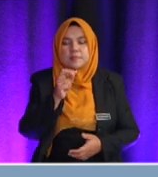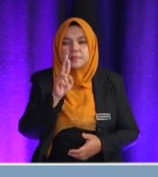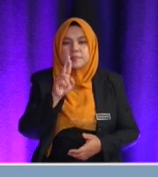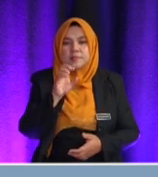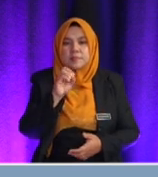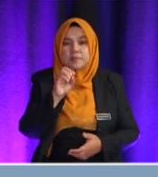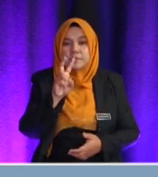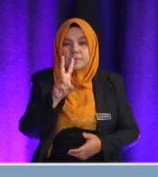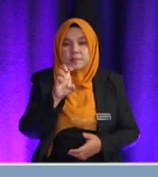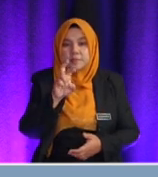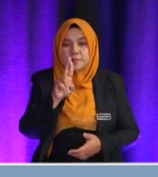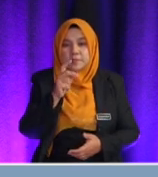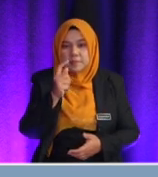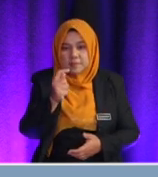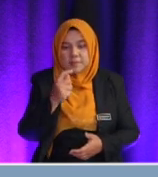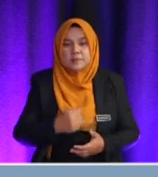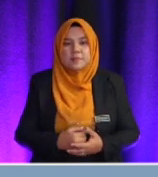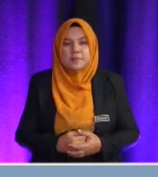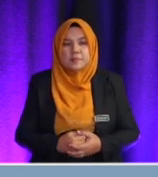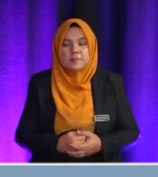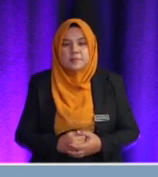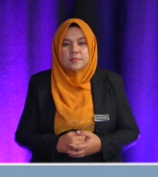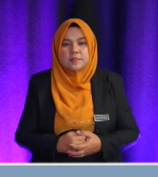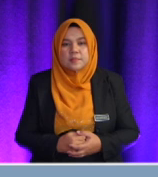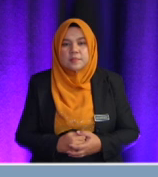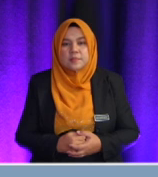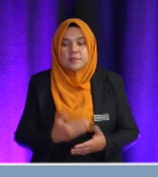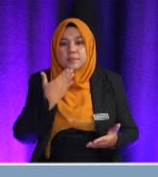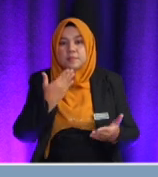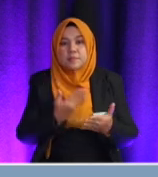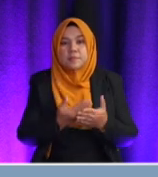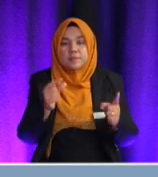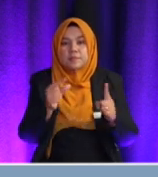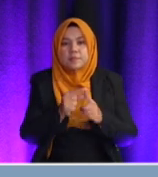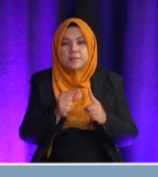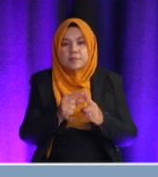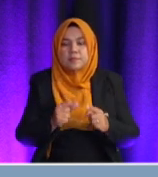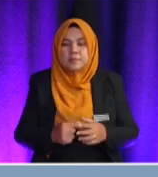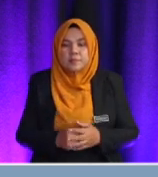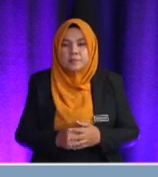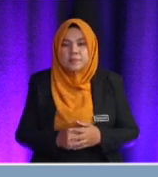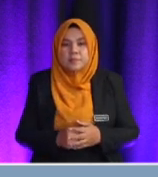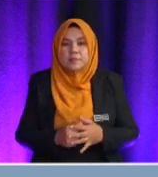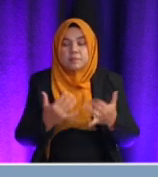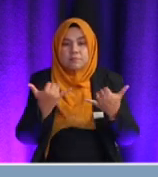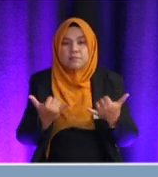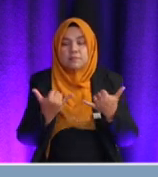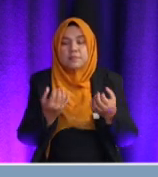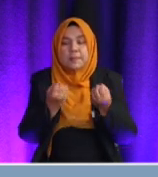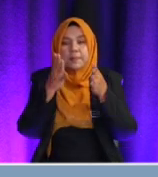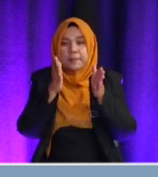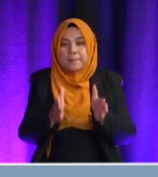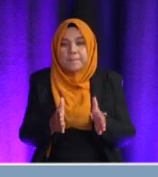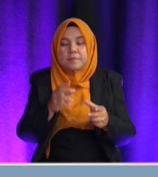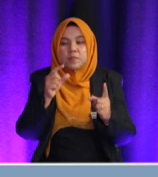Introvert. Okay. All right. It's a good word, actually. It is. It's a strong word, actually. People use that a lot nowadays. Yeah. Mm-mm.